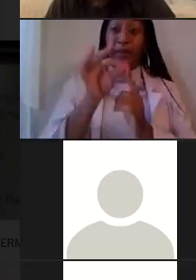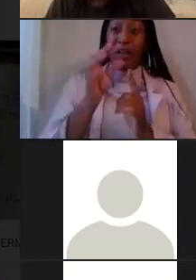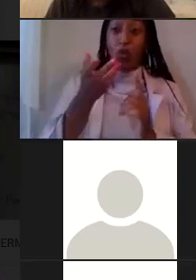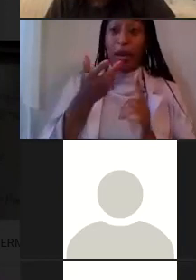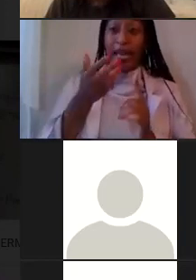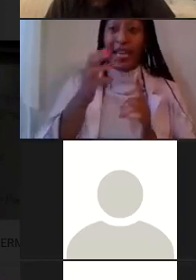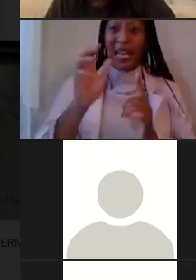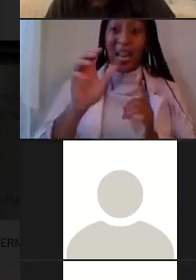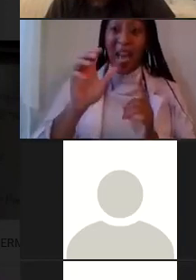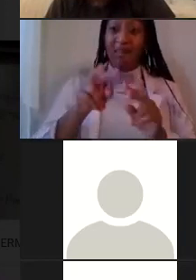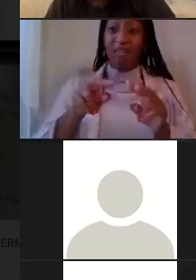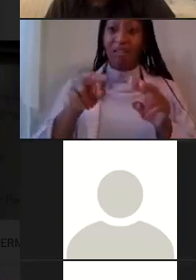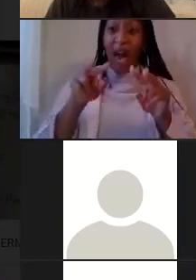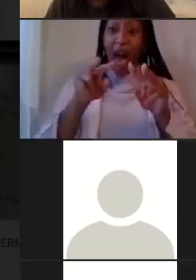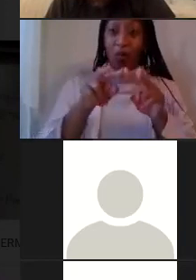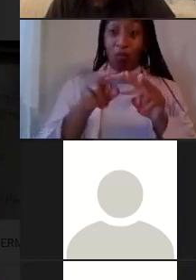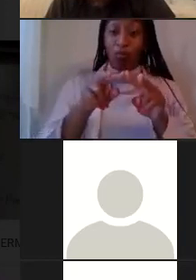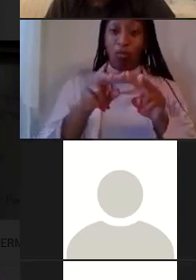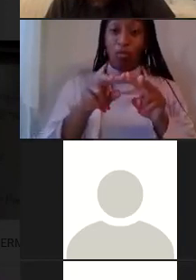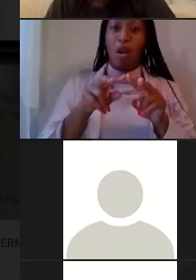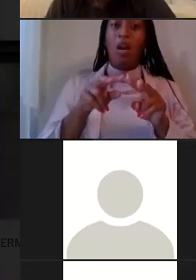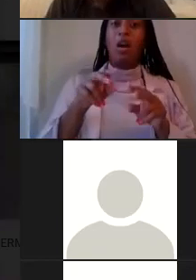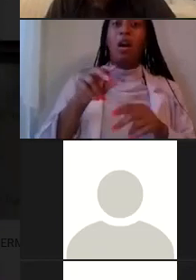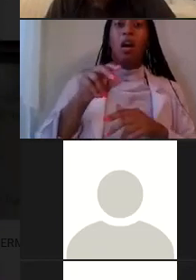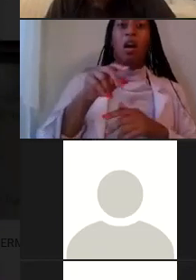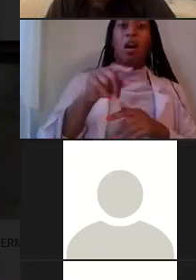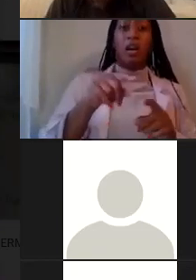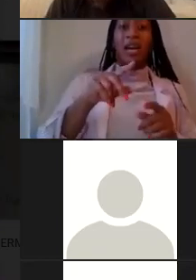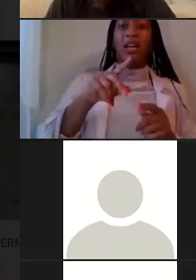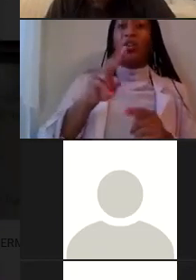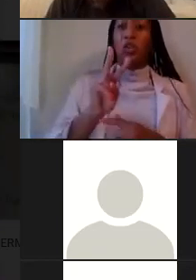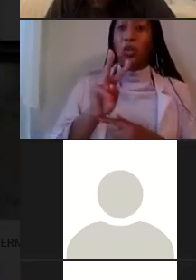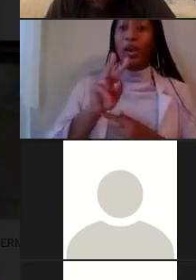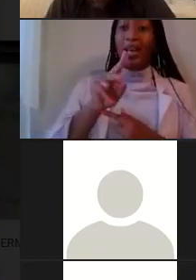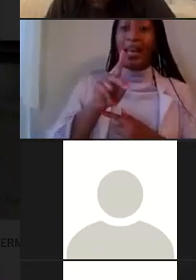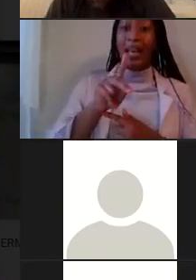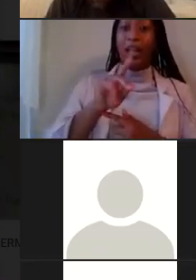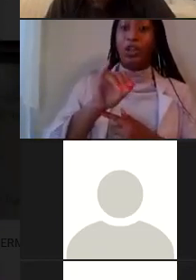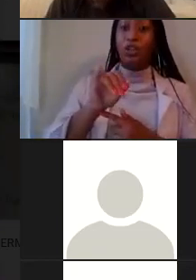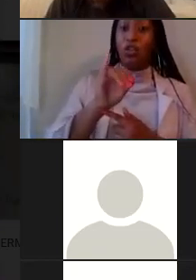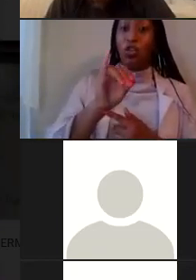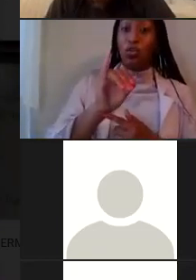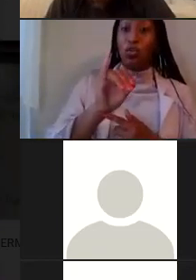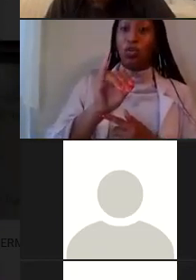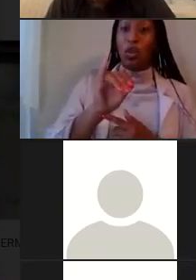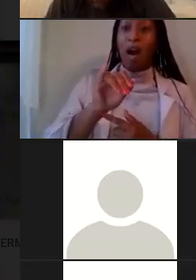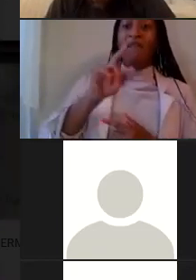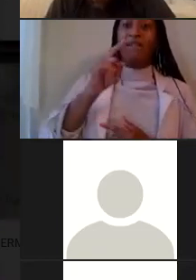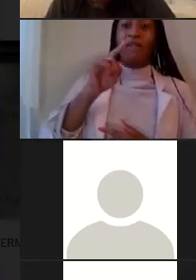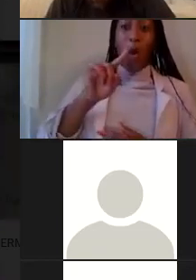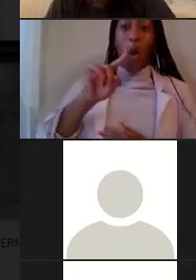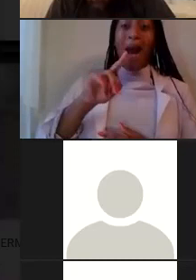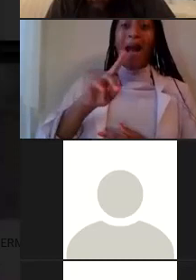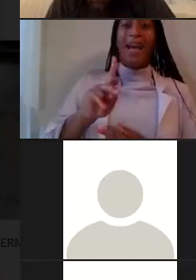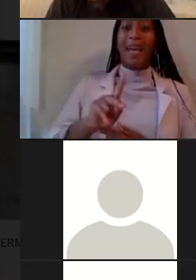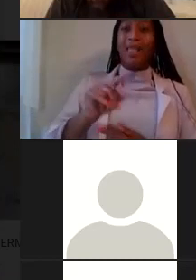2 kilojoules per kilogram Kelvin. How much are we dropping the temperature? By 50